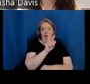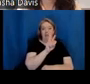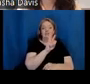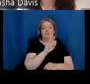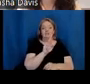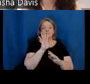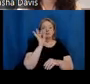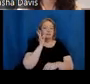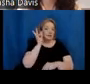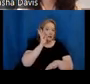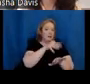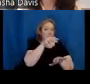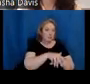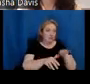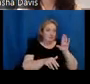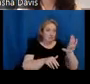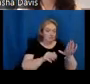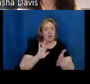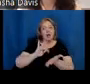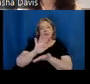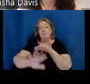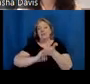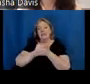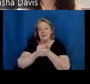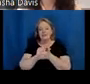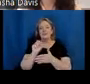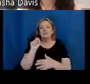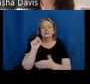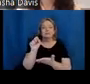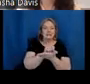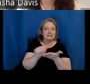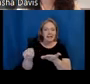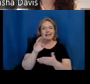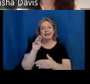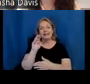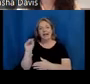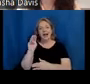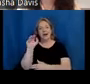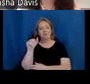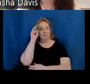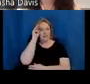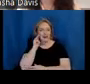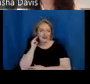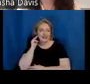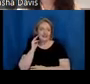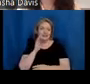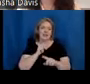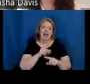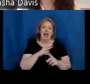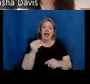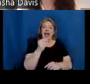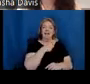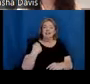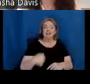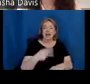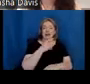medieval Christian saints and Madonnas, and also Chinese polychromed figures. So he's quite diverse in his examples,